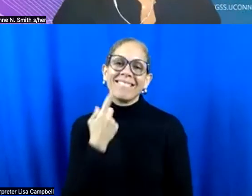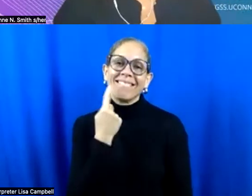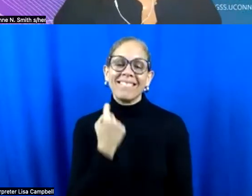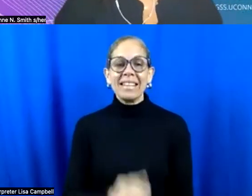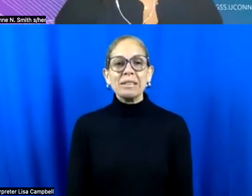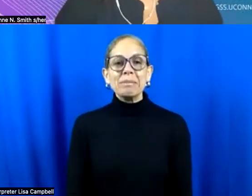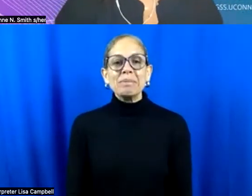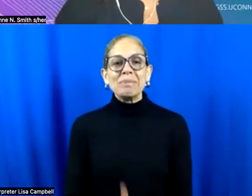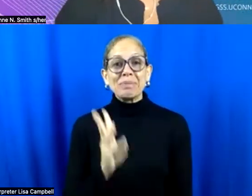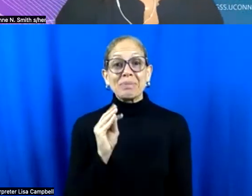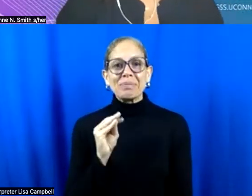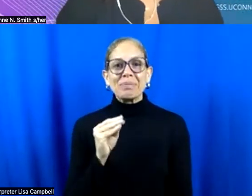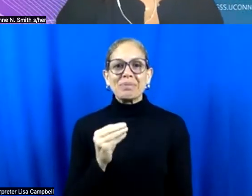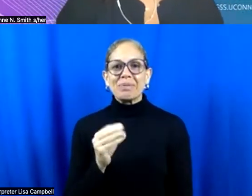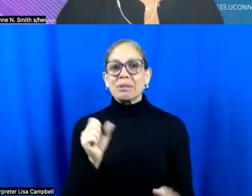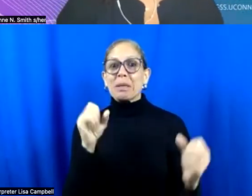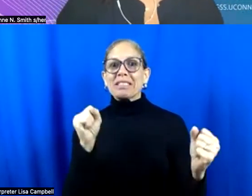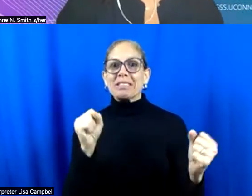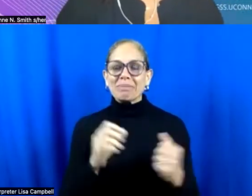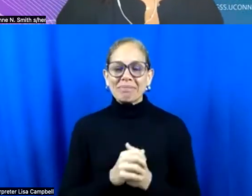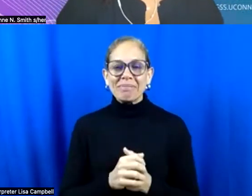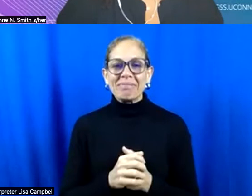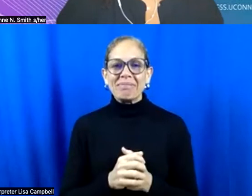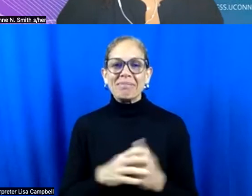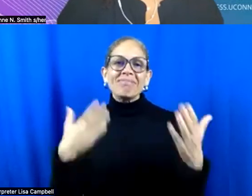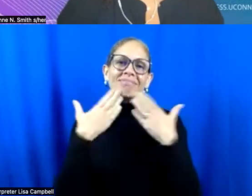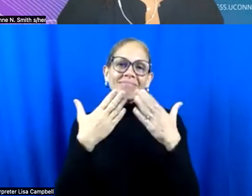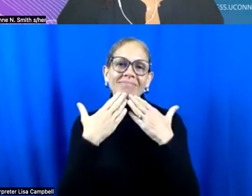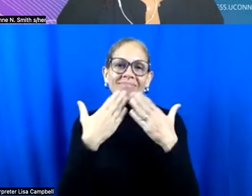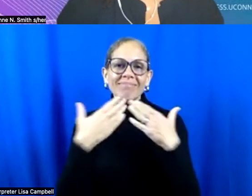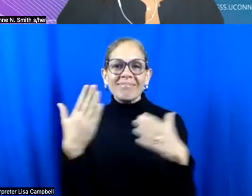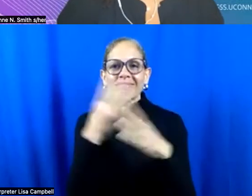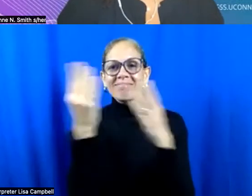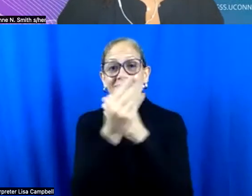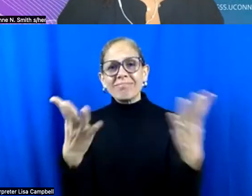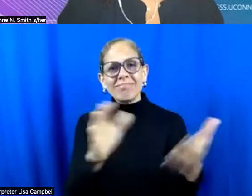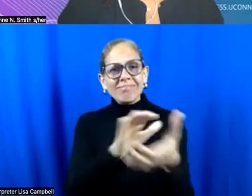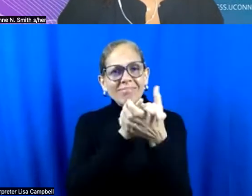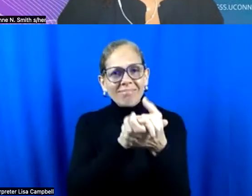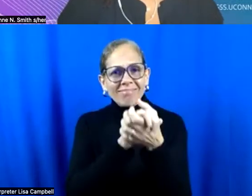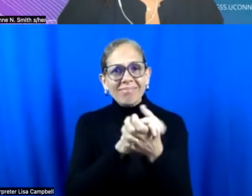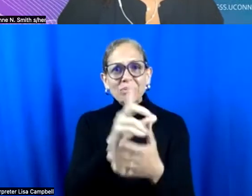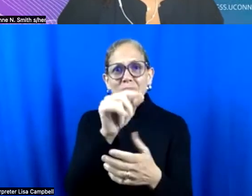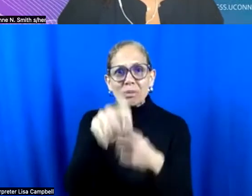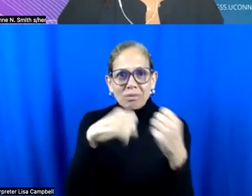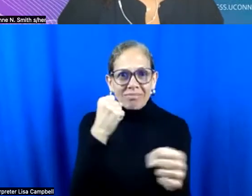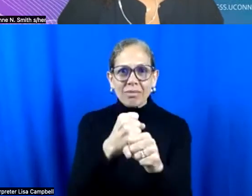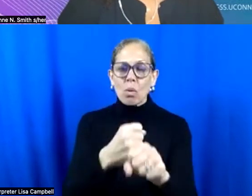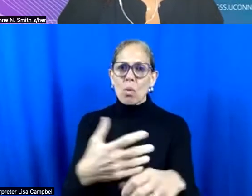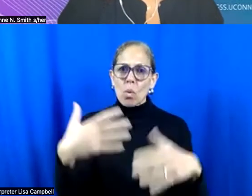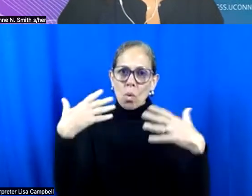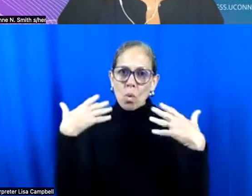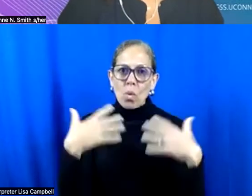Yeah. Wow, that's amazing. Thank you for sharing that. Thank you, Joanne. Congratulations on 20 years. That's huge.